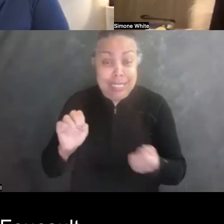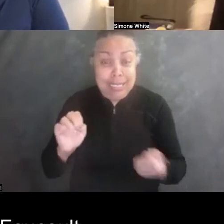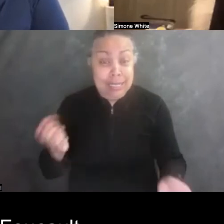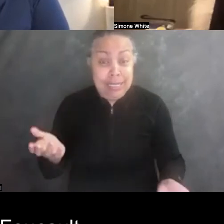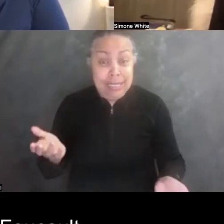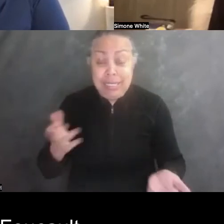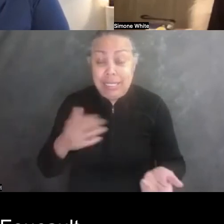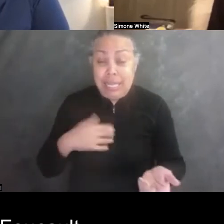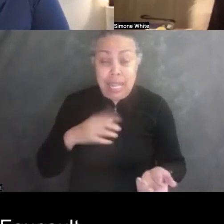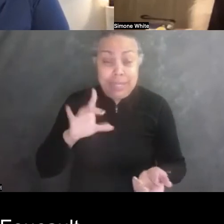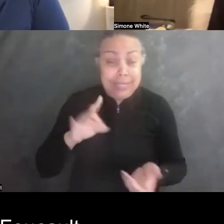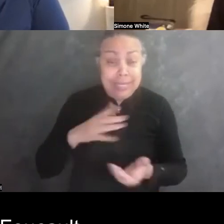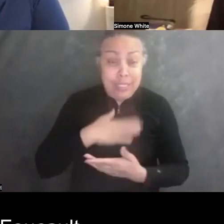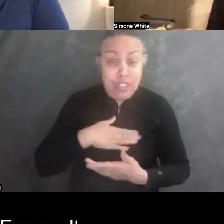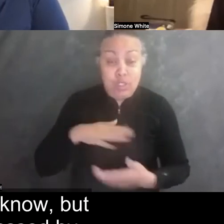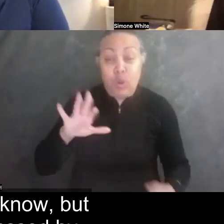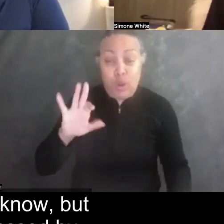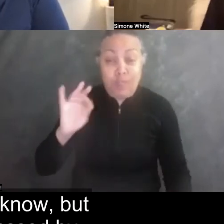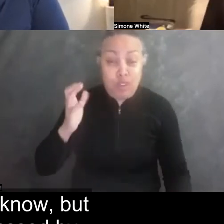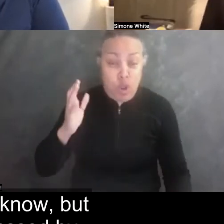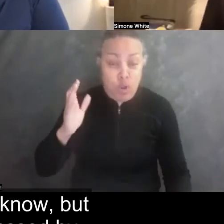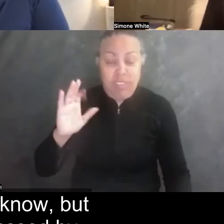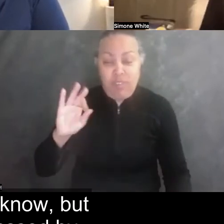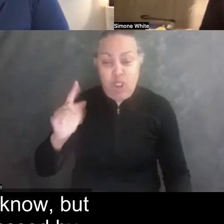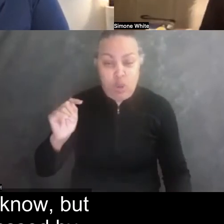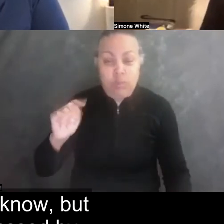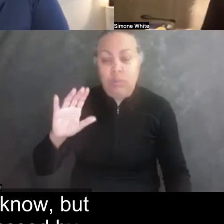I enjoy my Foucault. But